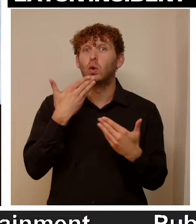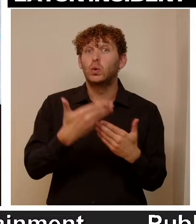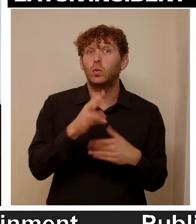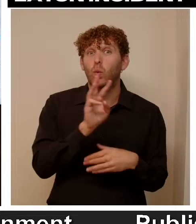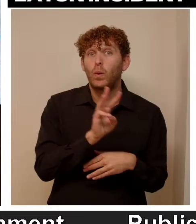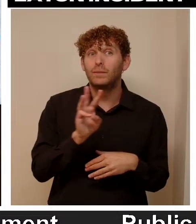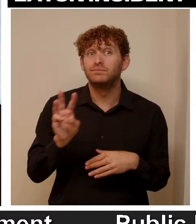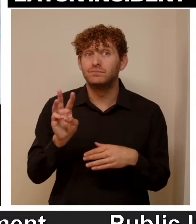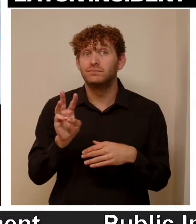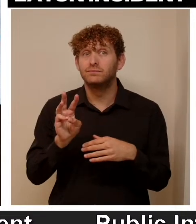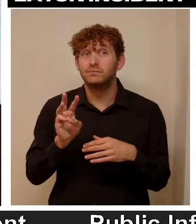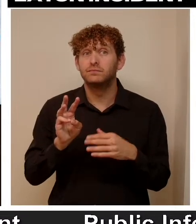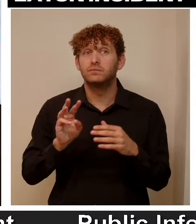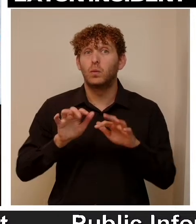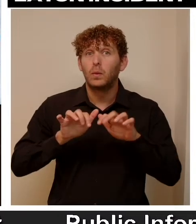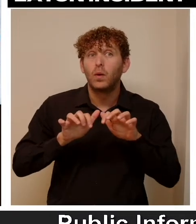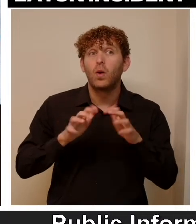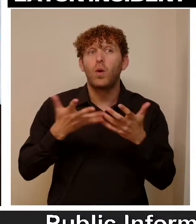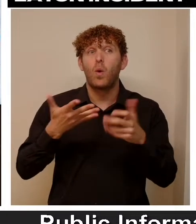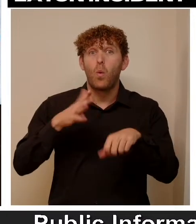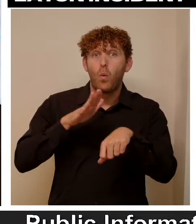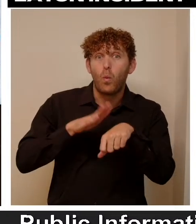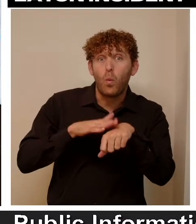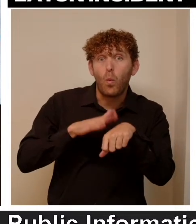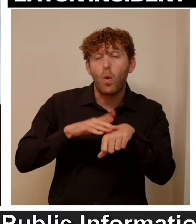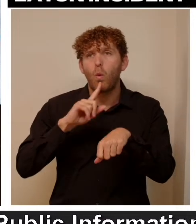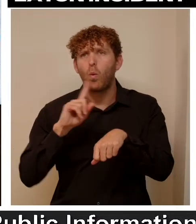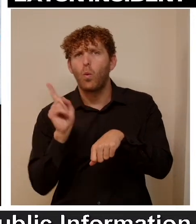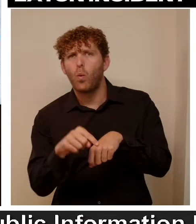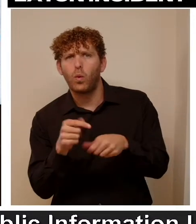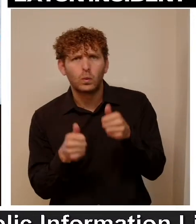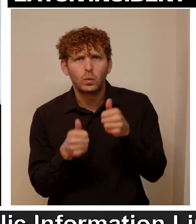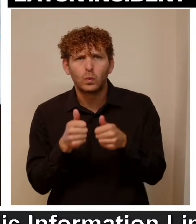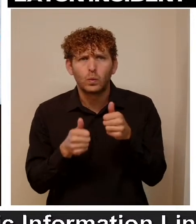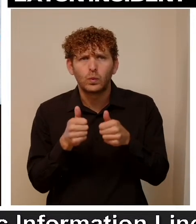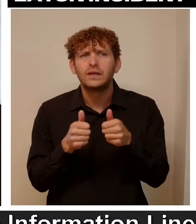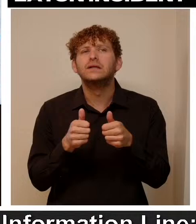or ordered is